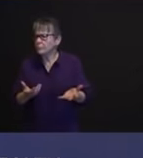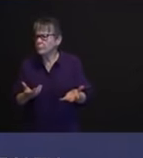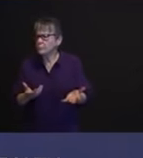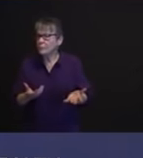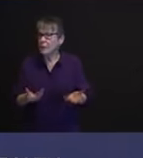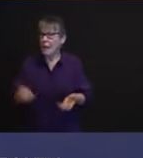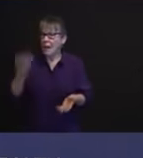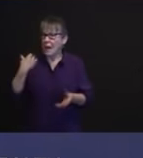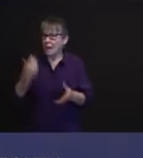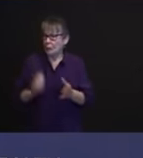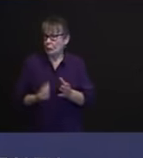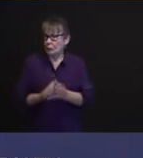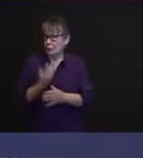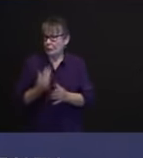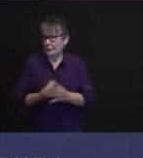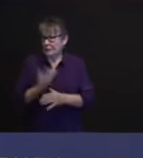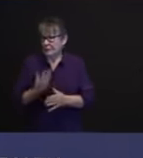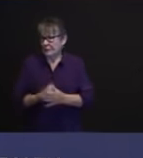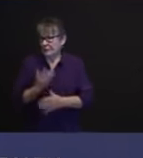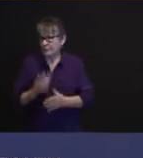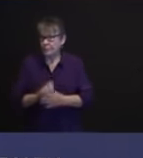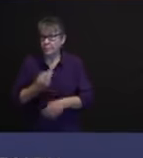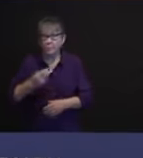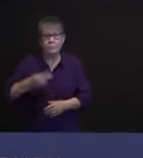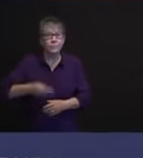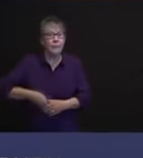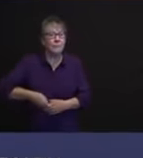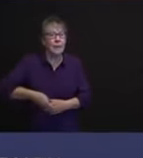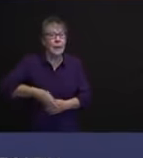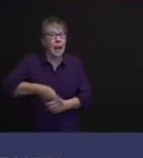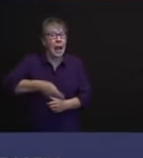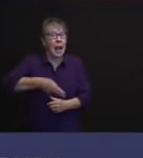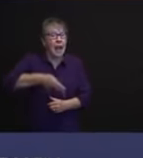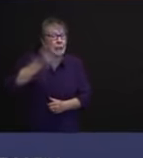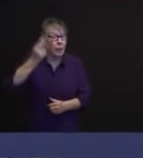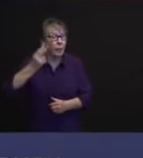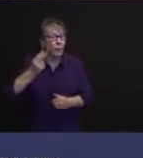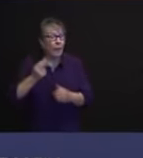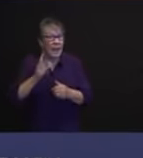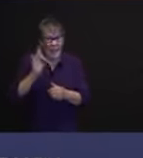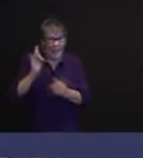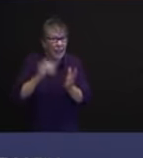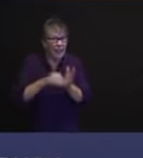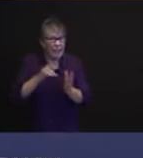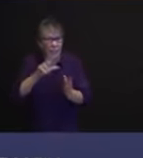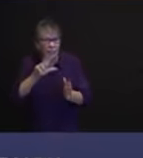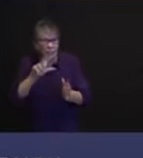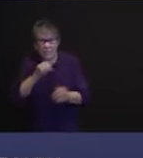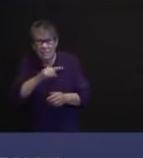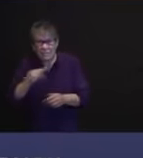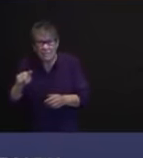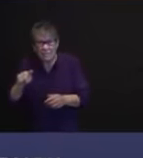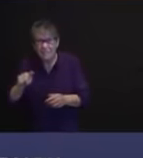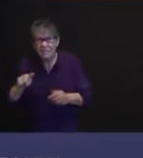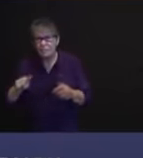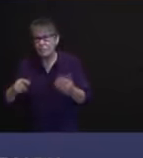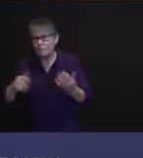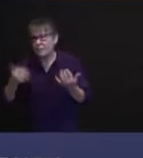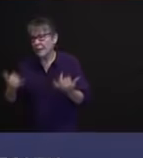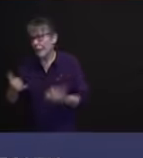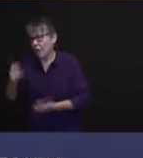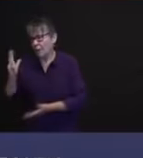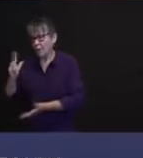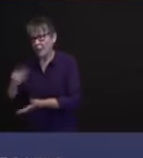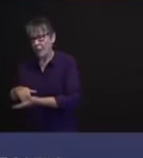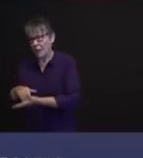up about 3,000. That's COVID. And then you add to that, other reasons why somebody's in the hospital. So